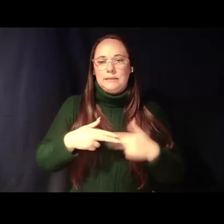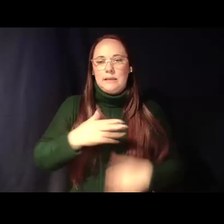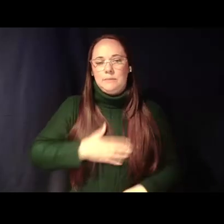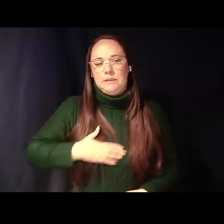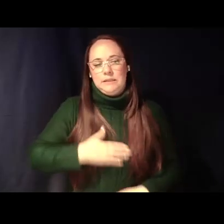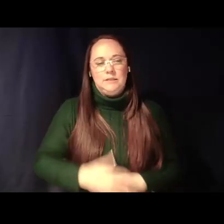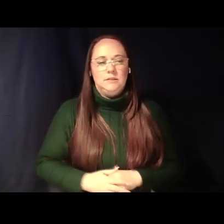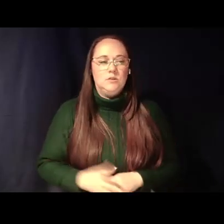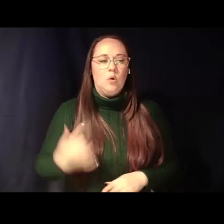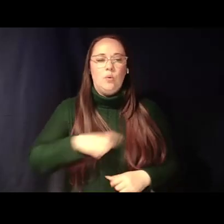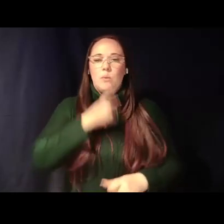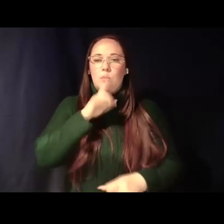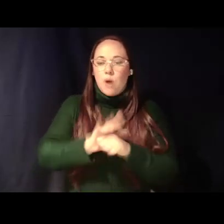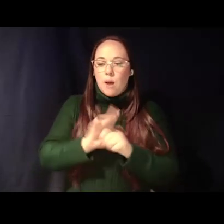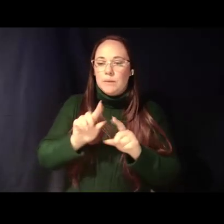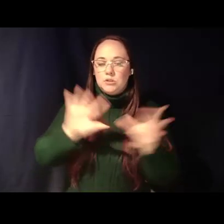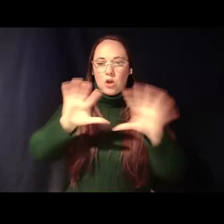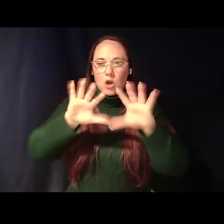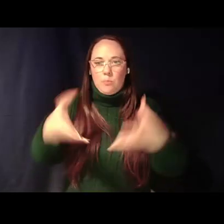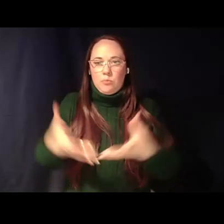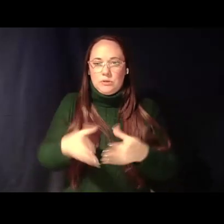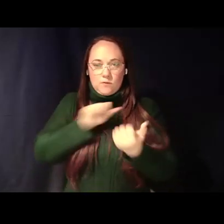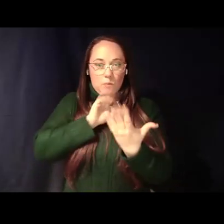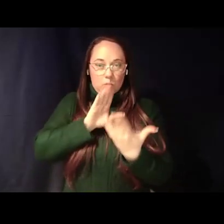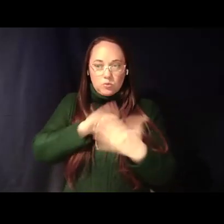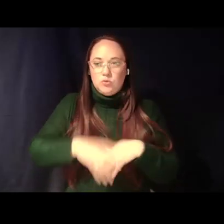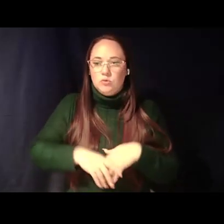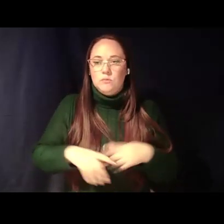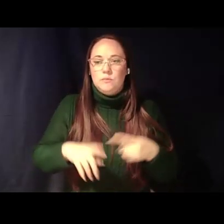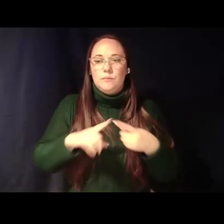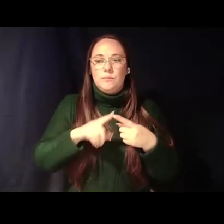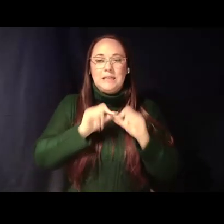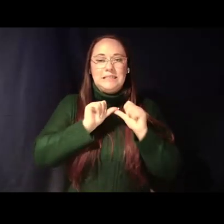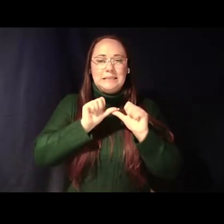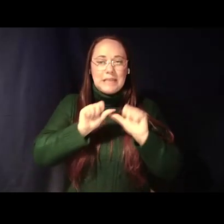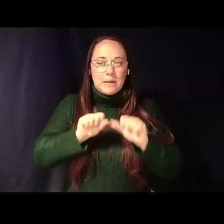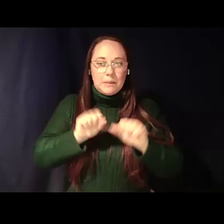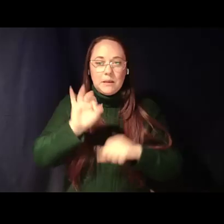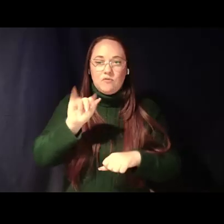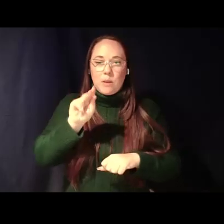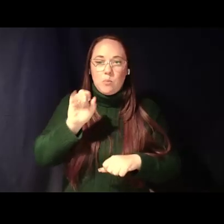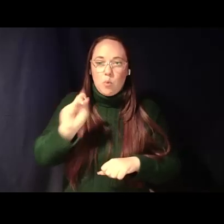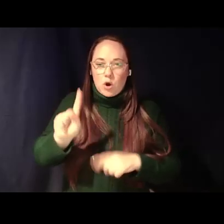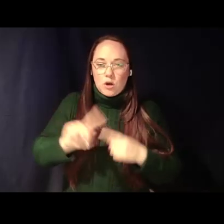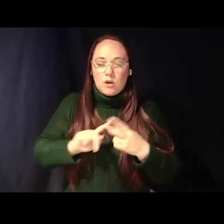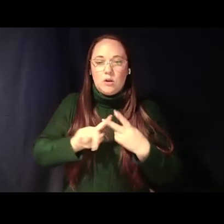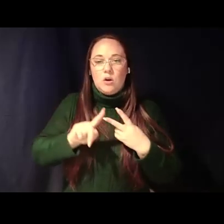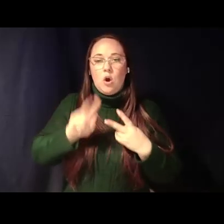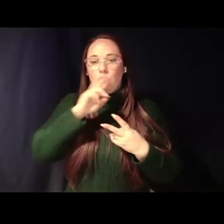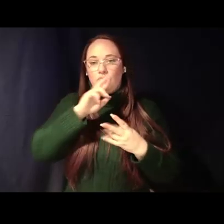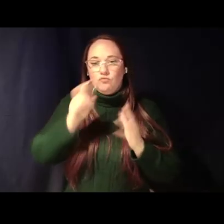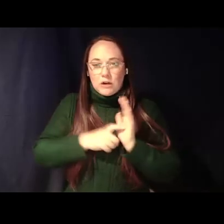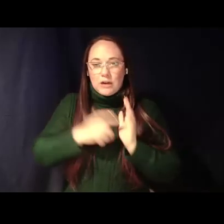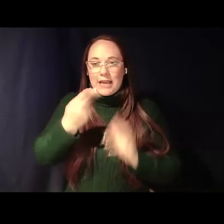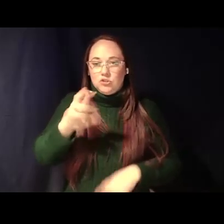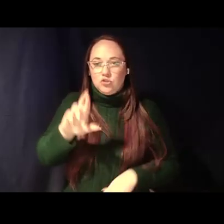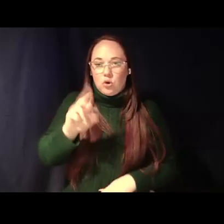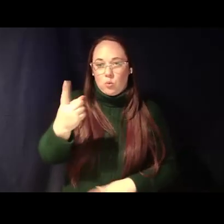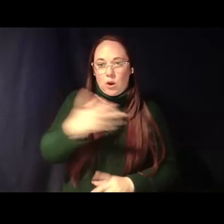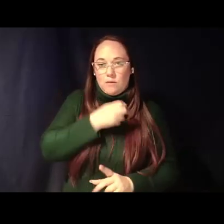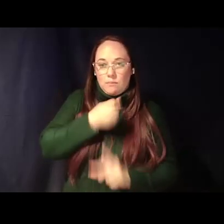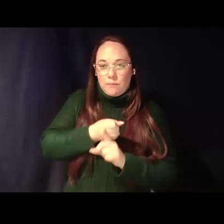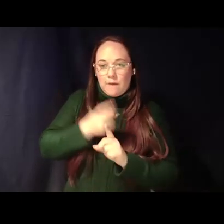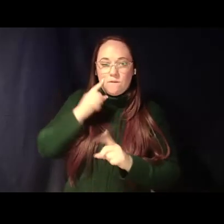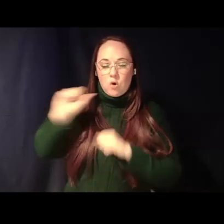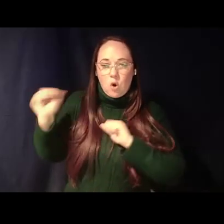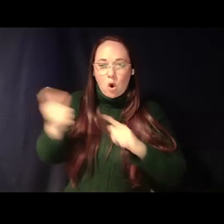we promised a comprehensive approach. 1, that sustainability framework. 2, recognize HR1 and its impacts, do everything